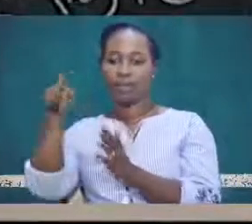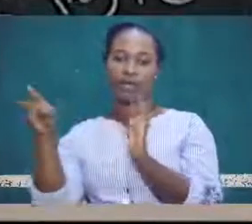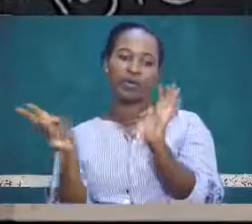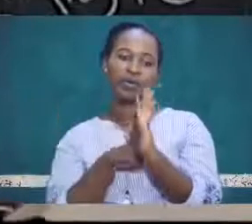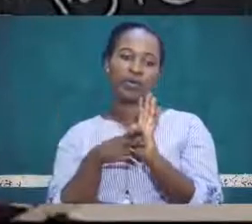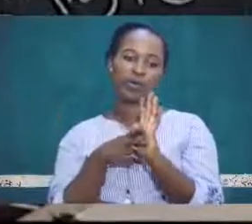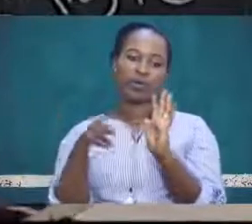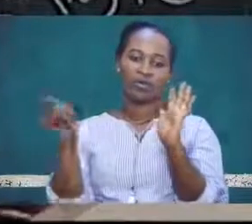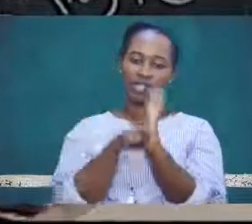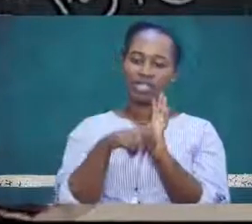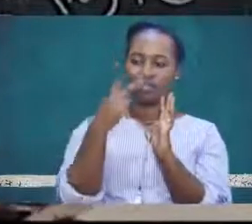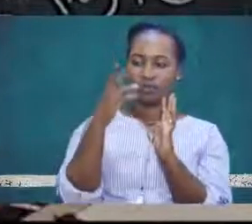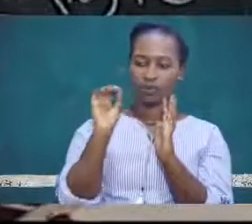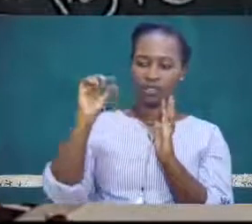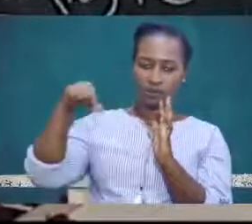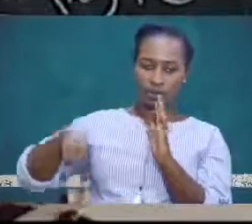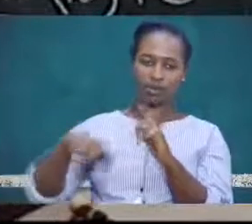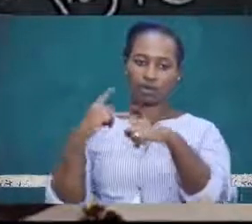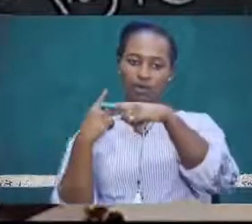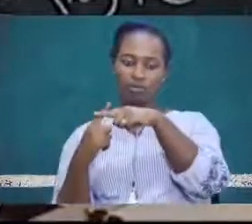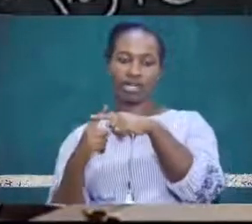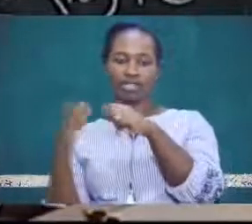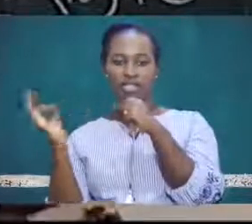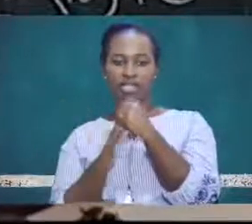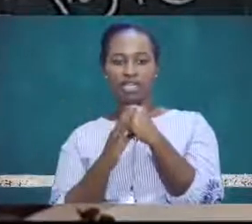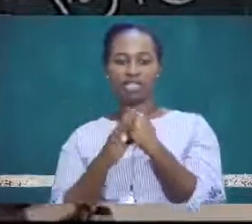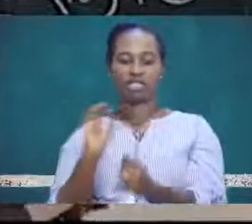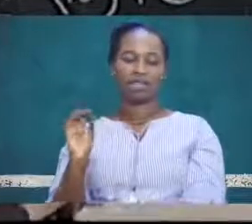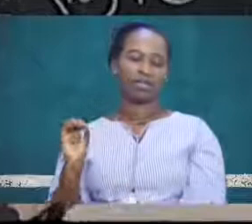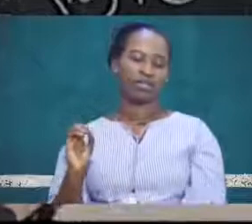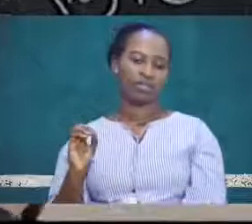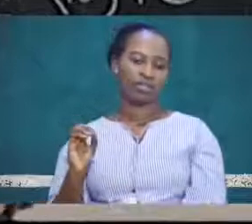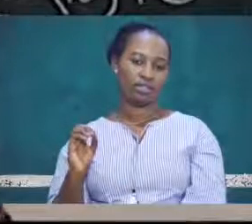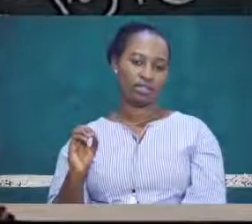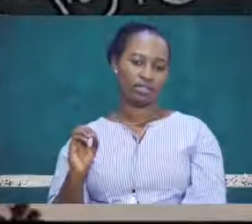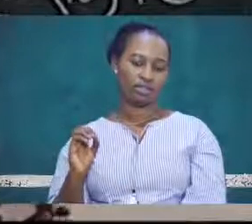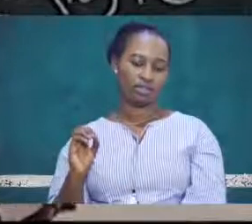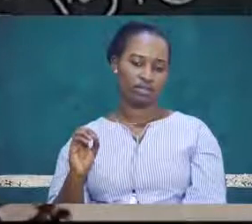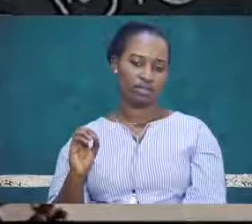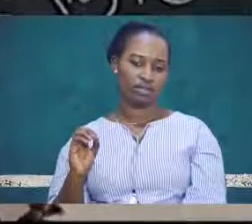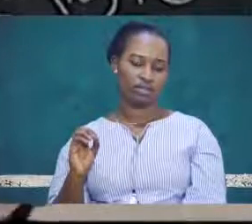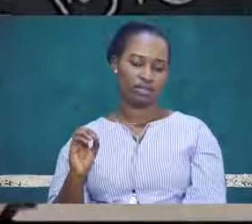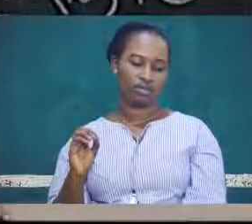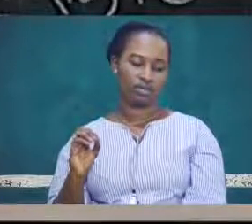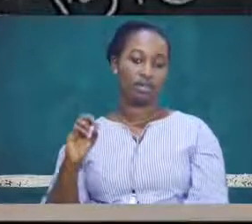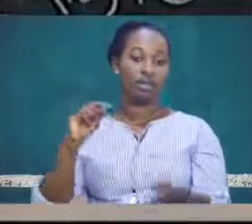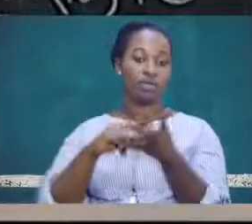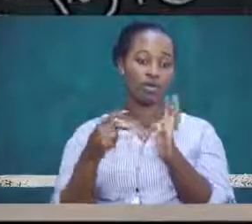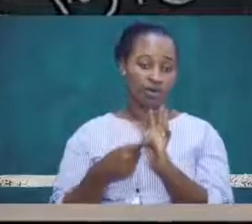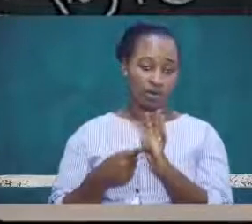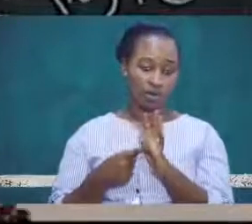to negative 20Q plus 800. Plus 800. Meaning that